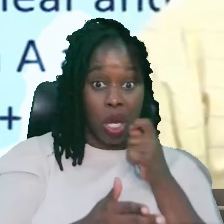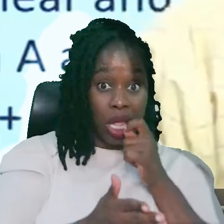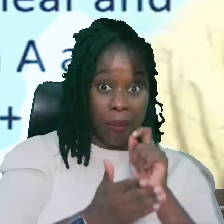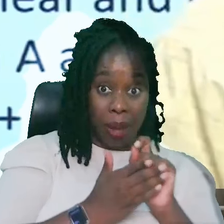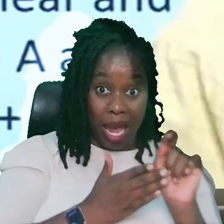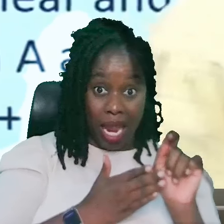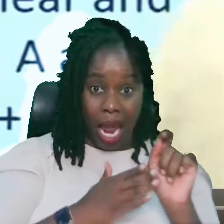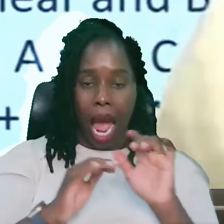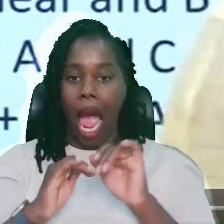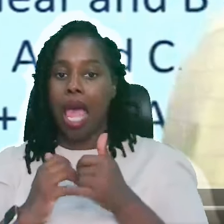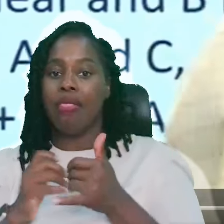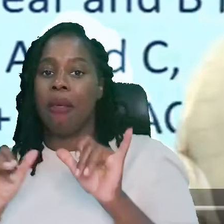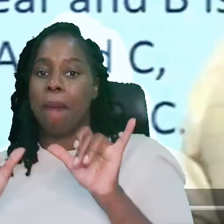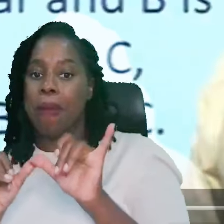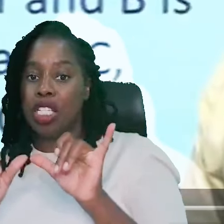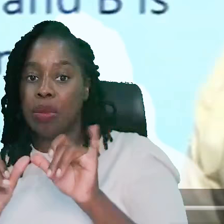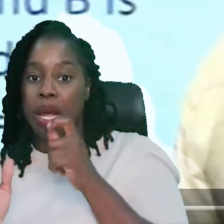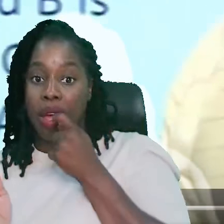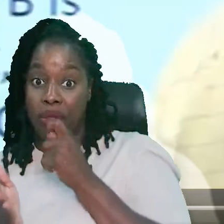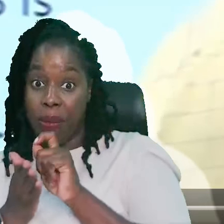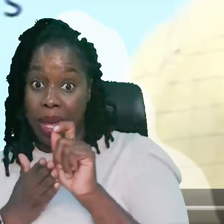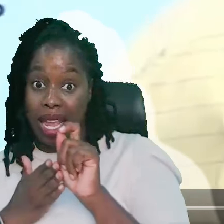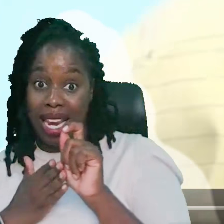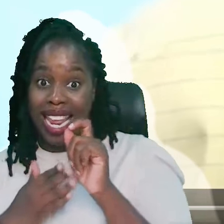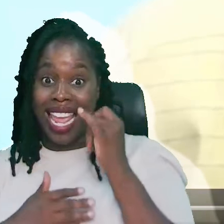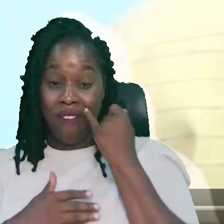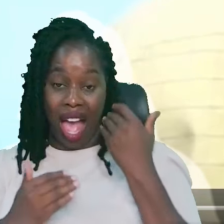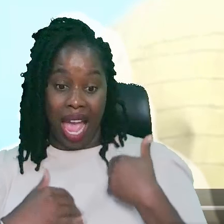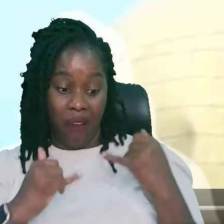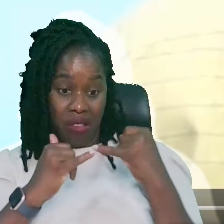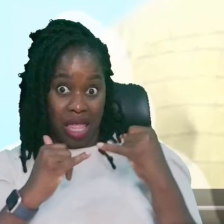is. Okay? If I have a segment